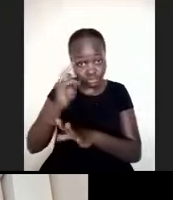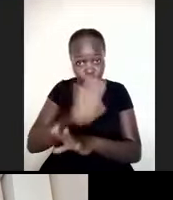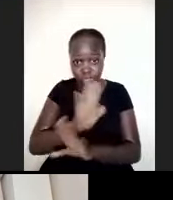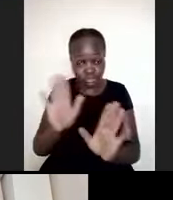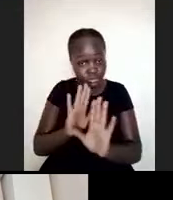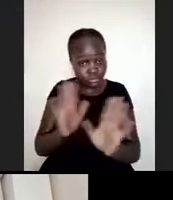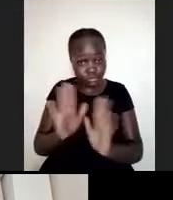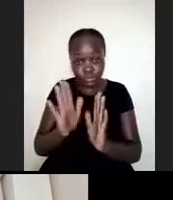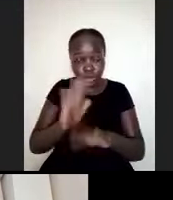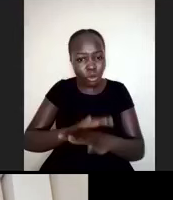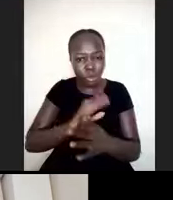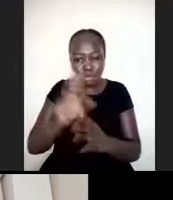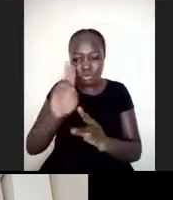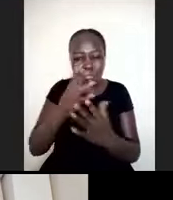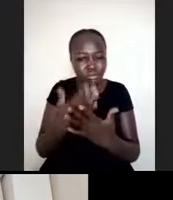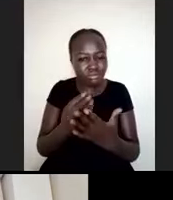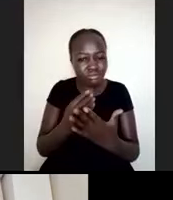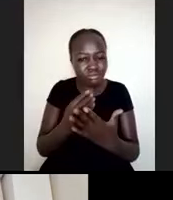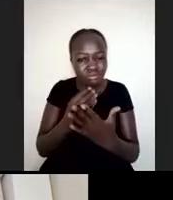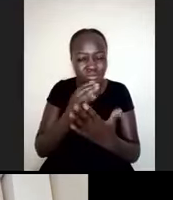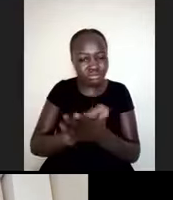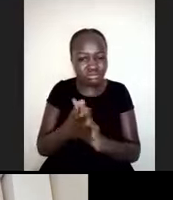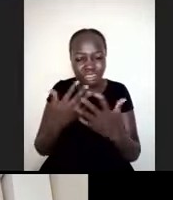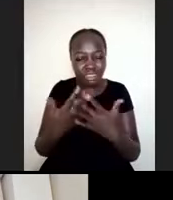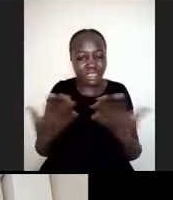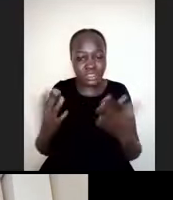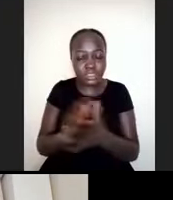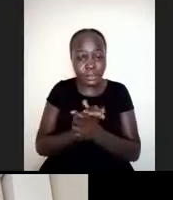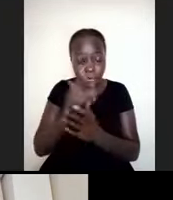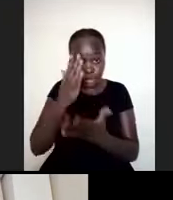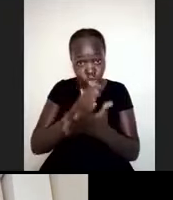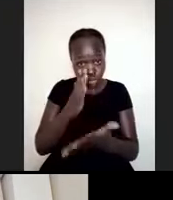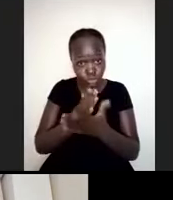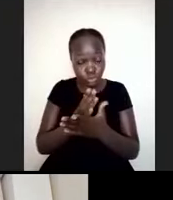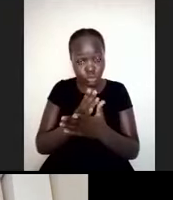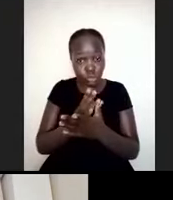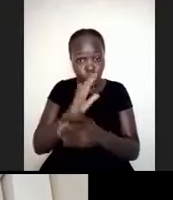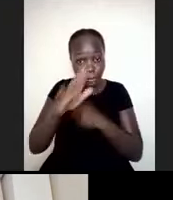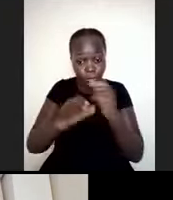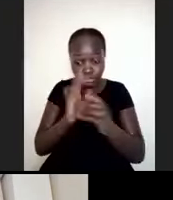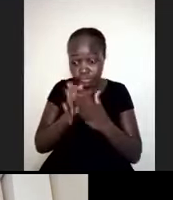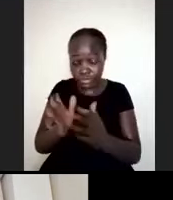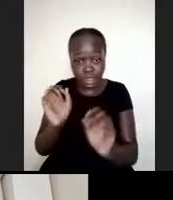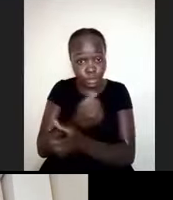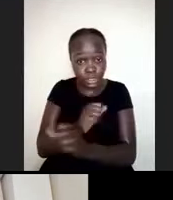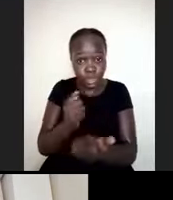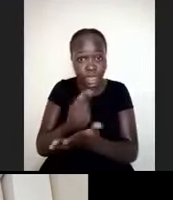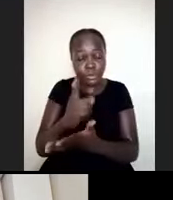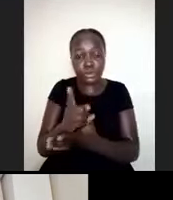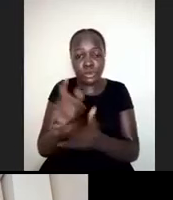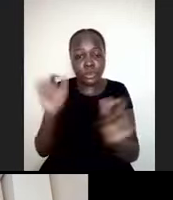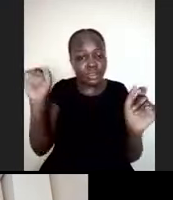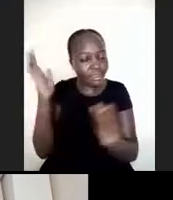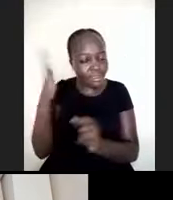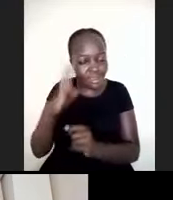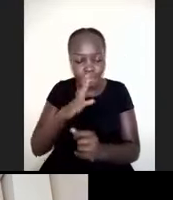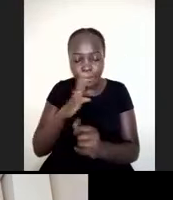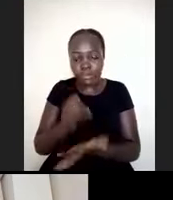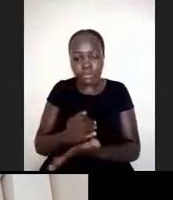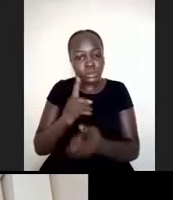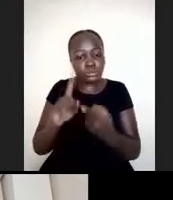on useless things. Because really, this pornography, it can never help you. It would never be of help to you as a